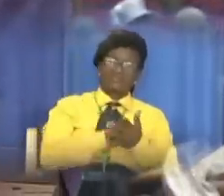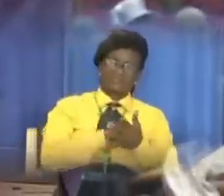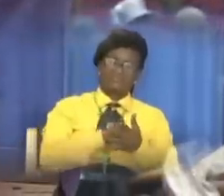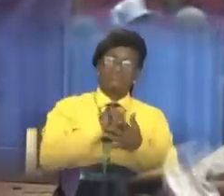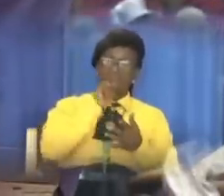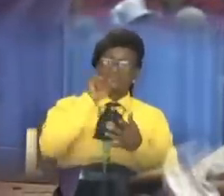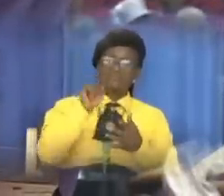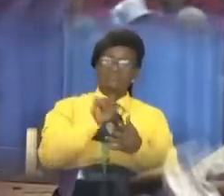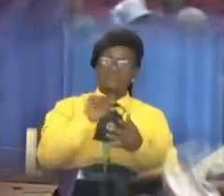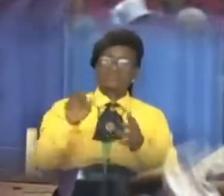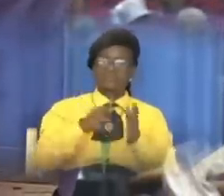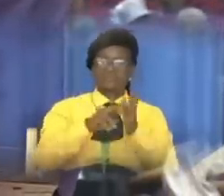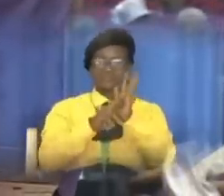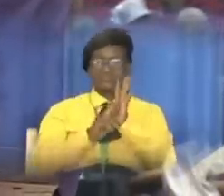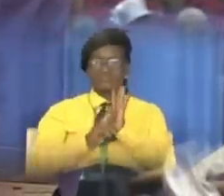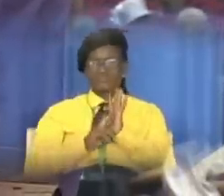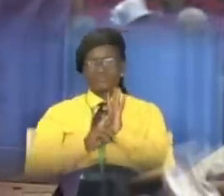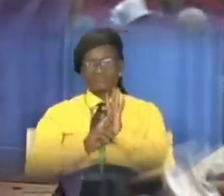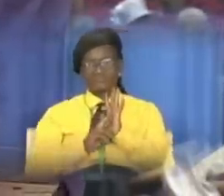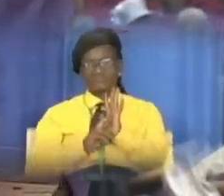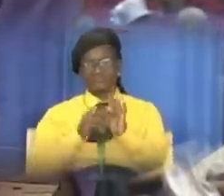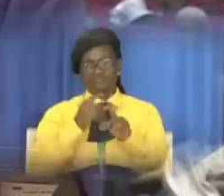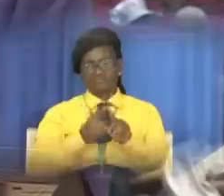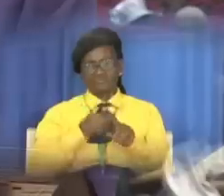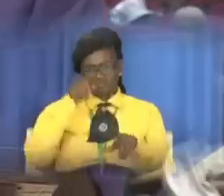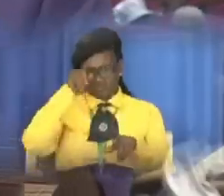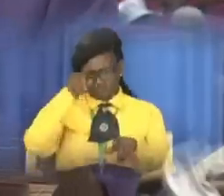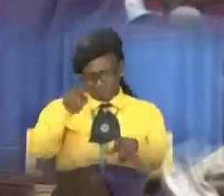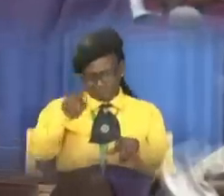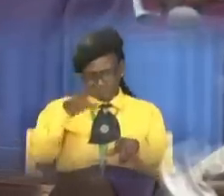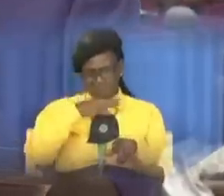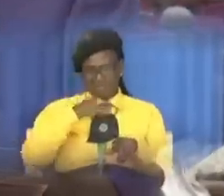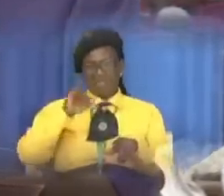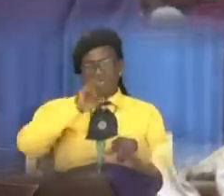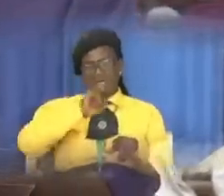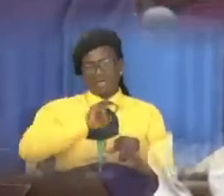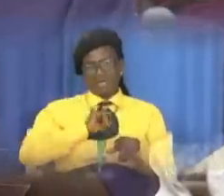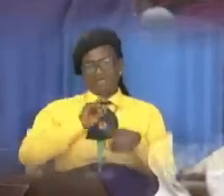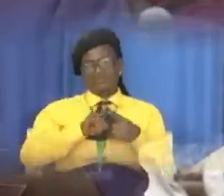from you and I to God.